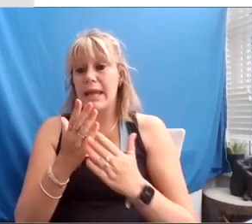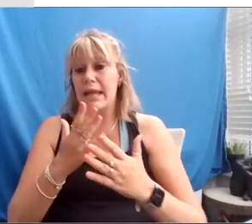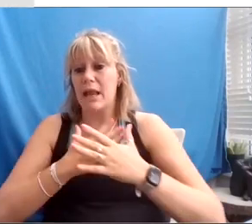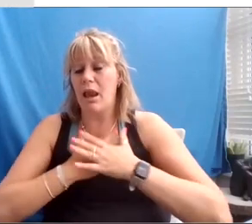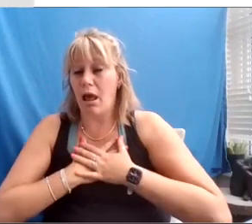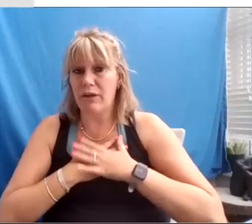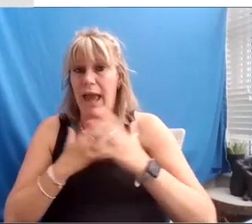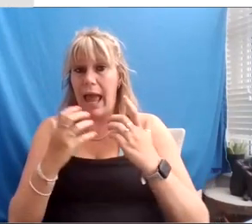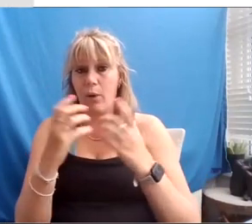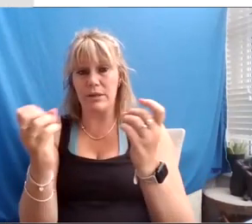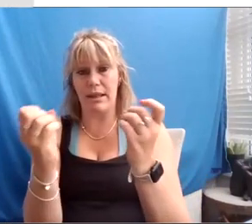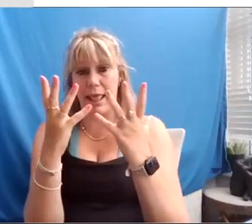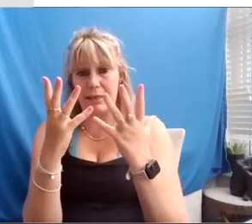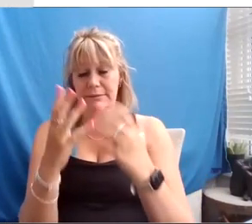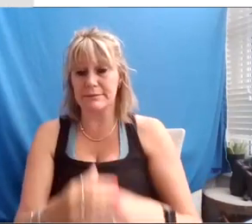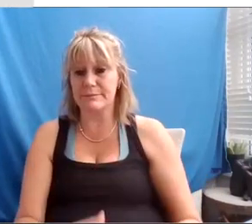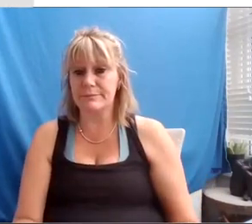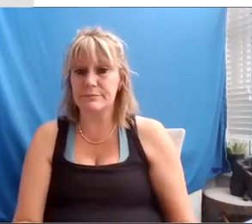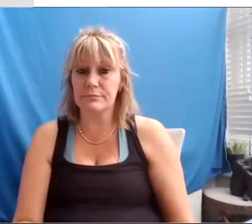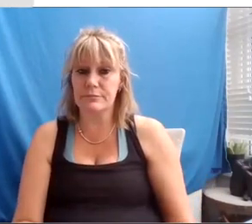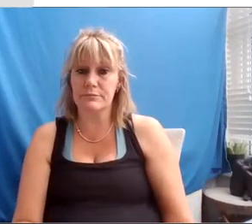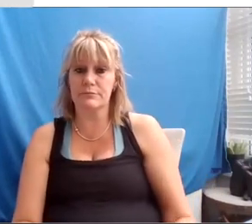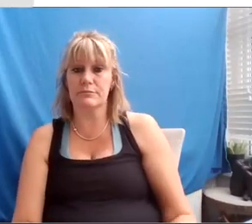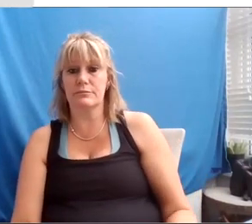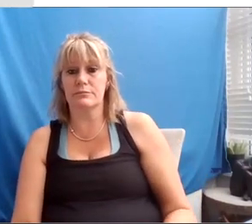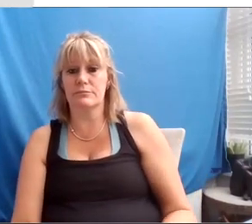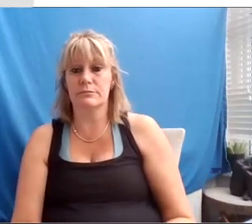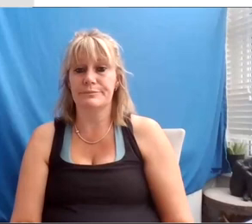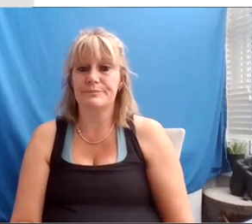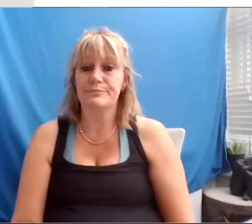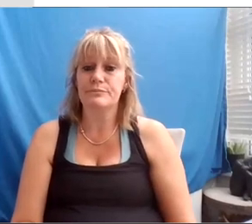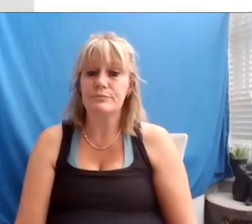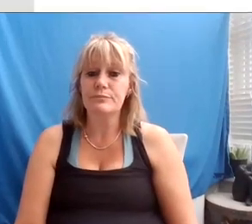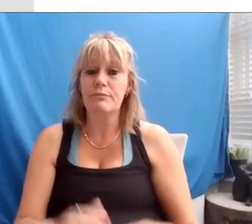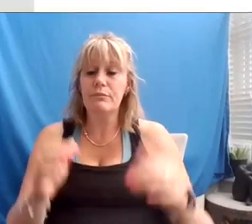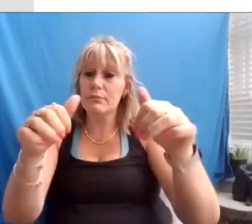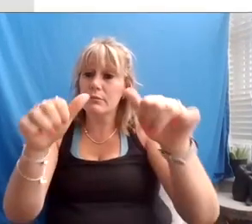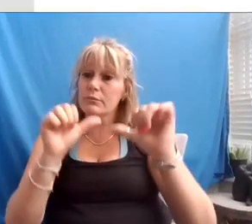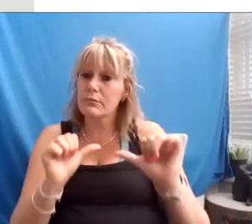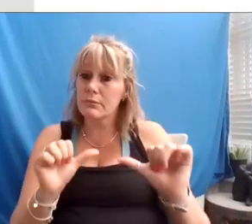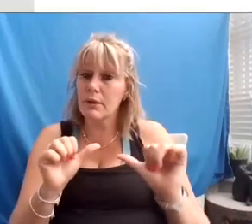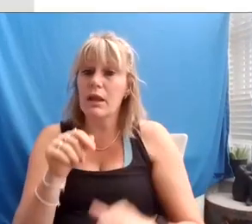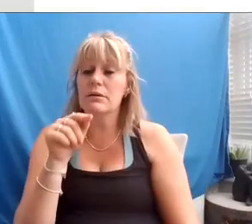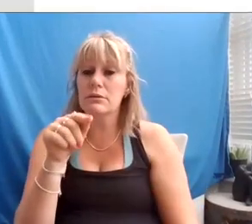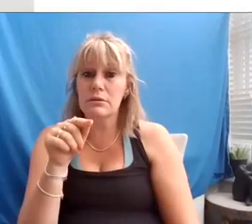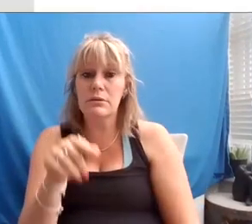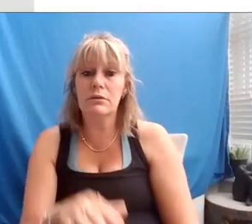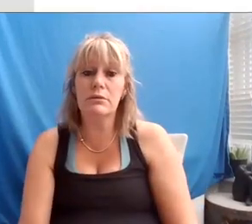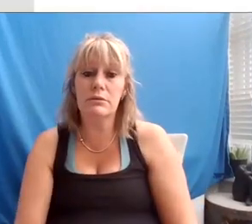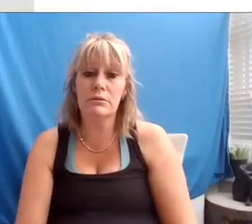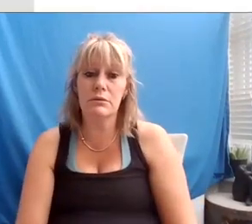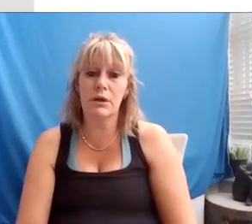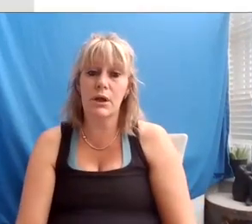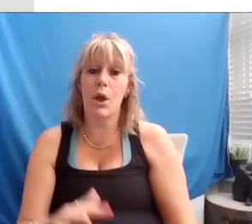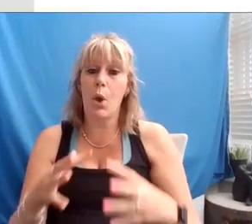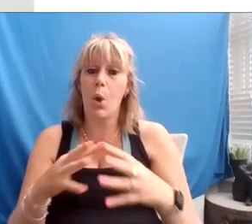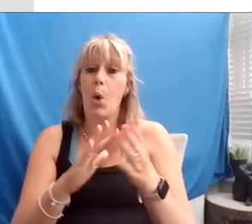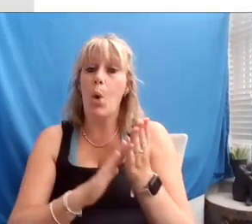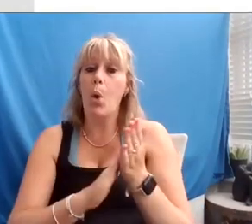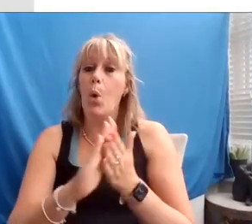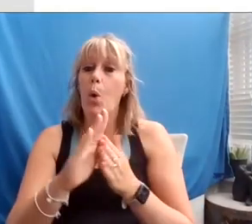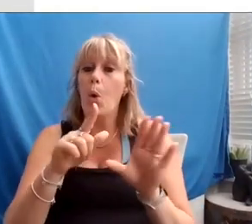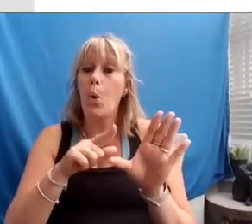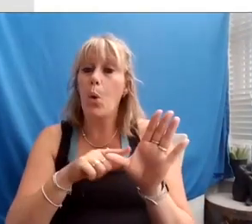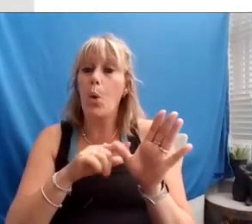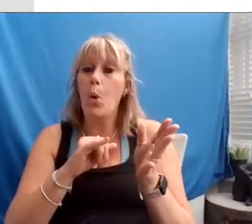lit. Thank you. So this next piece is by Whisper, and